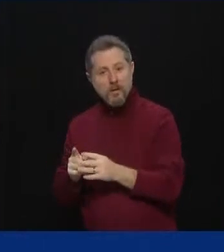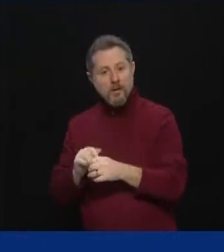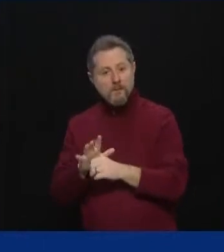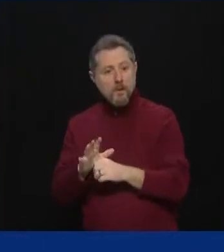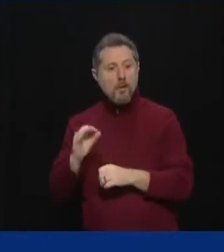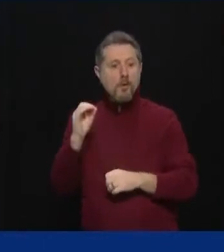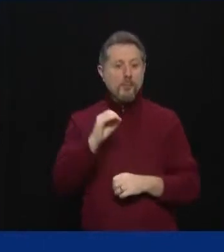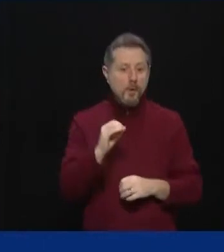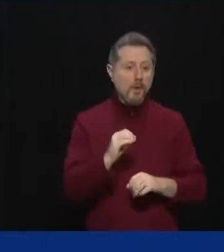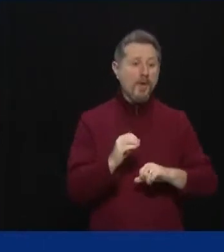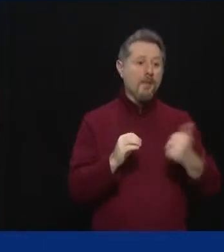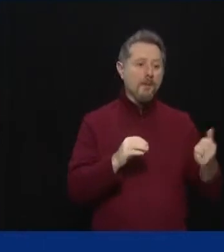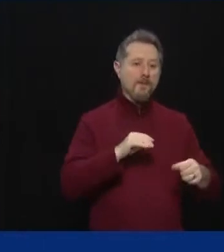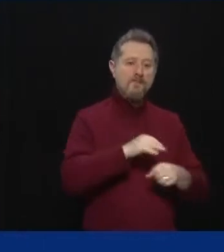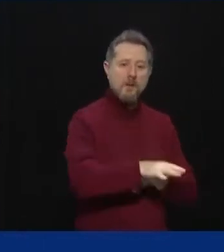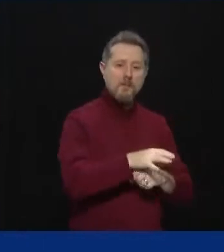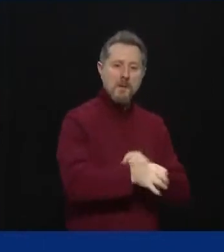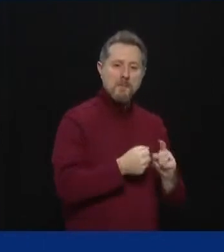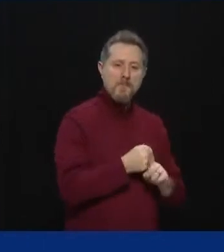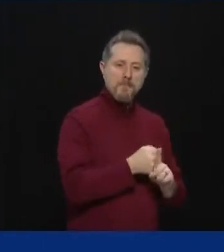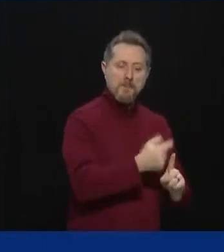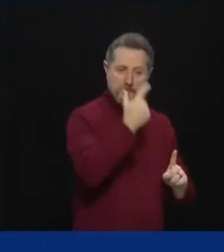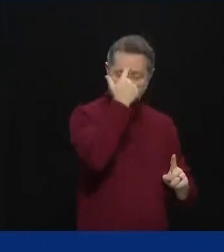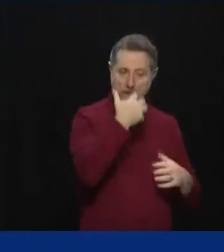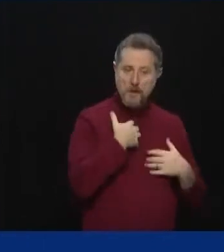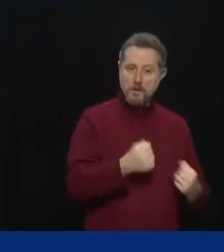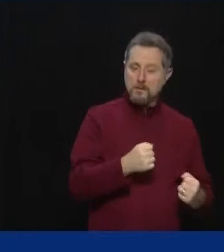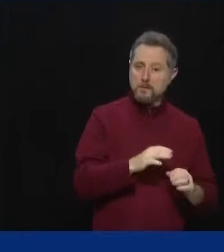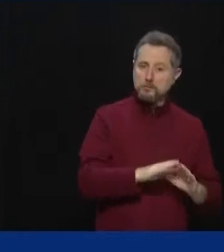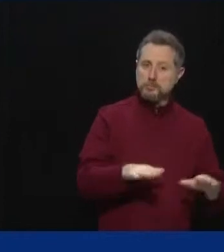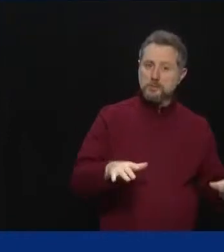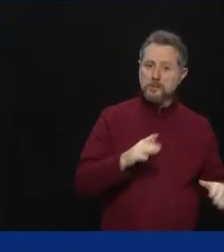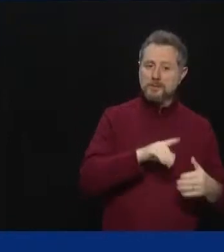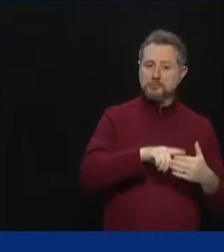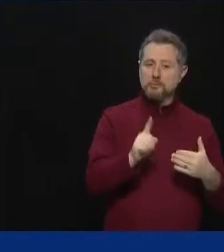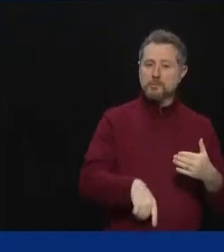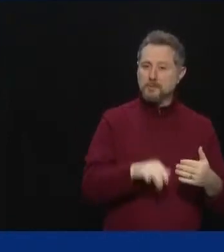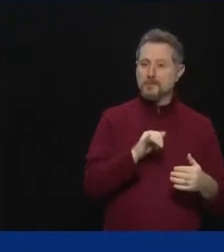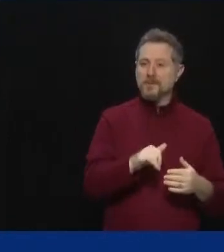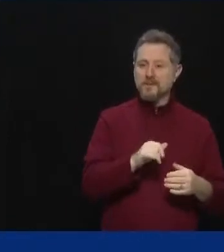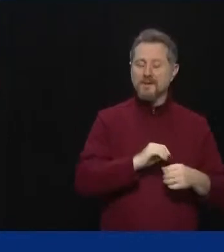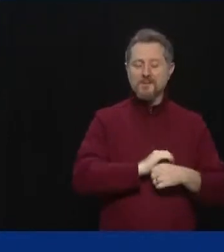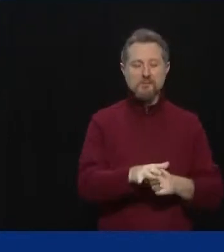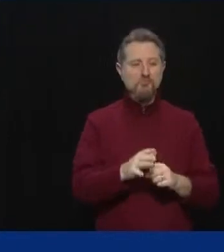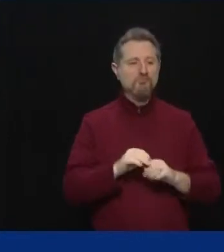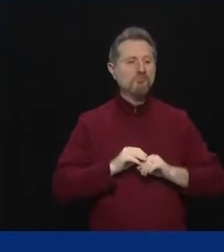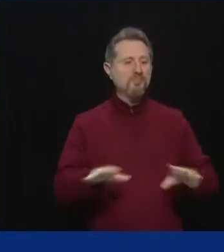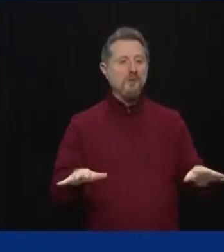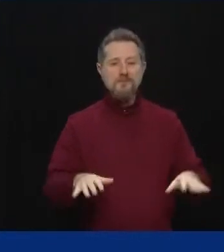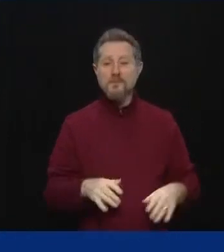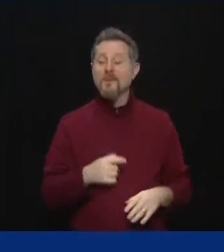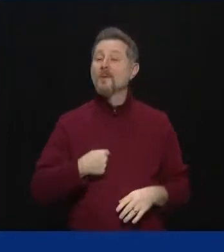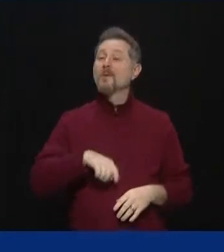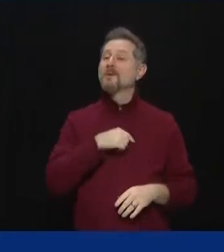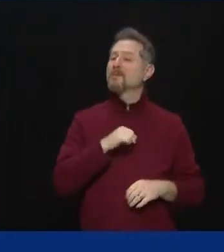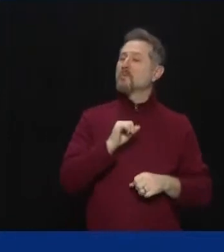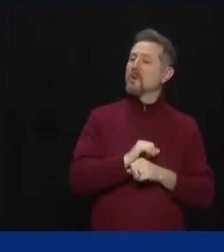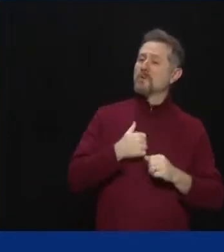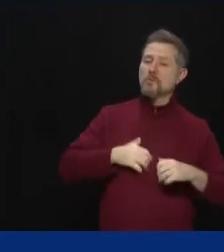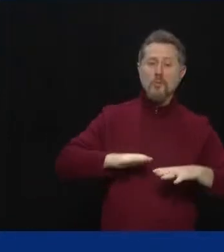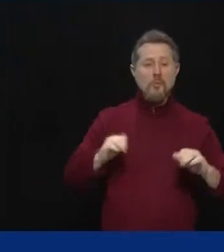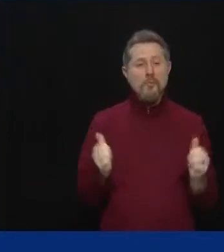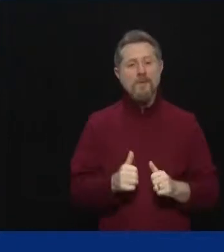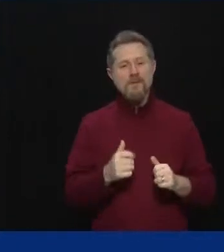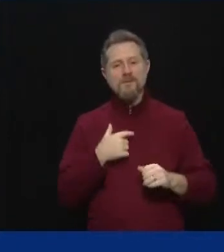think about the consequences for this pandemic on the residents of our state. We're working with all levels of government, with